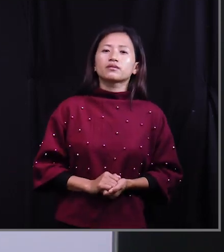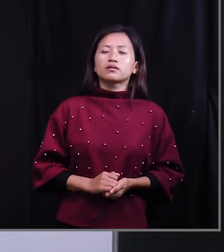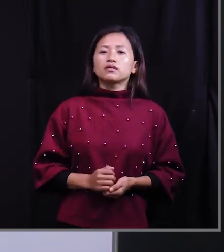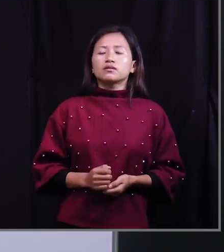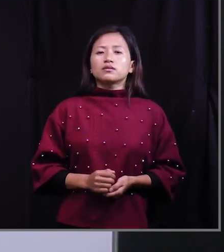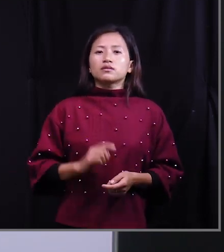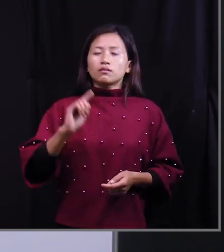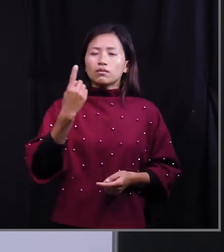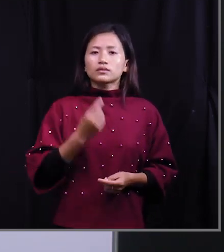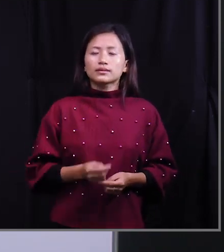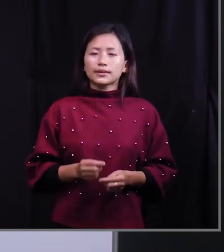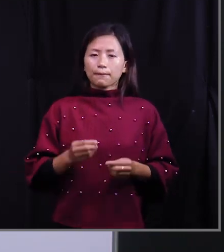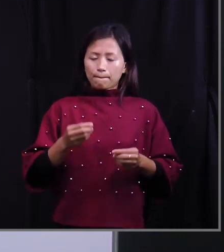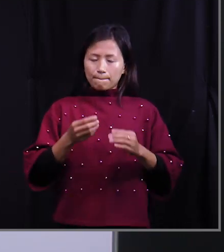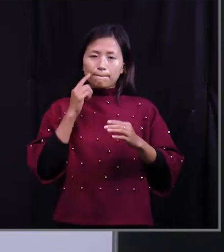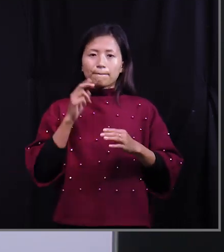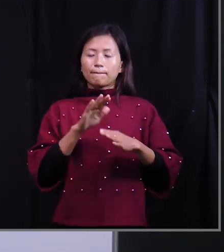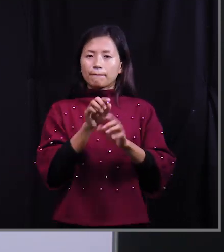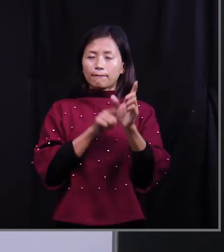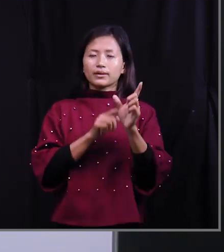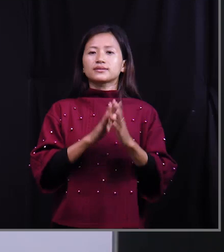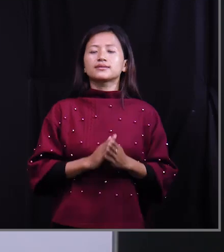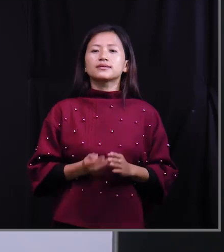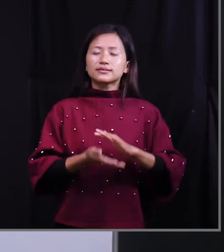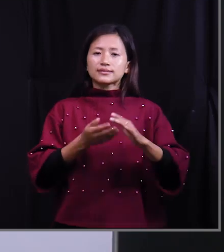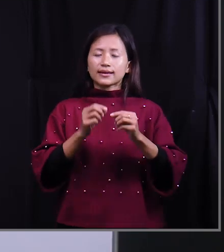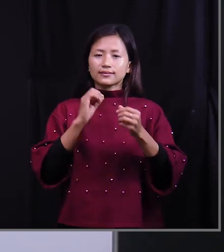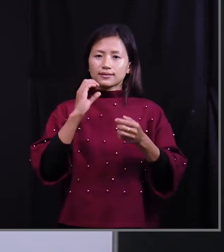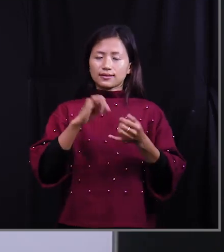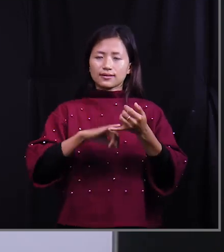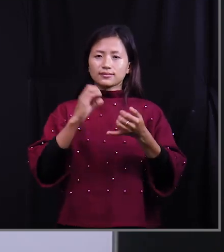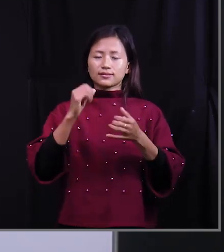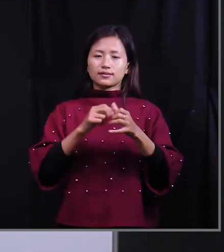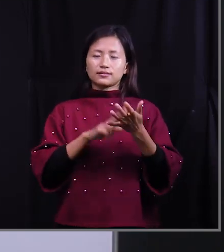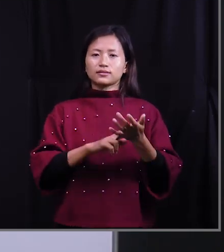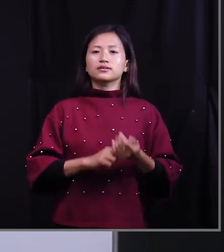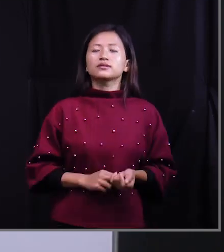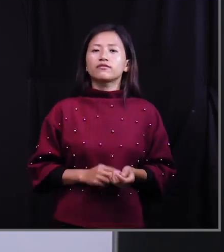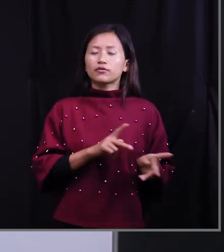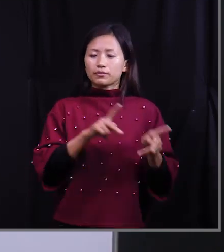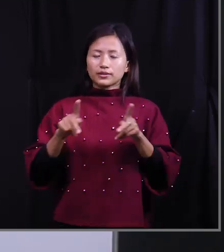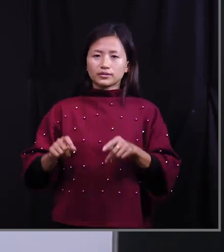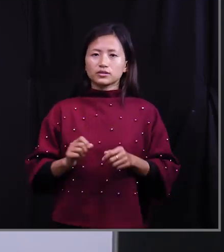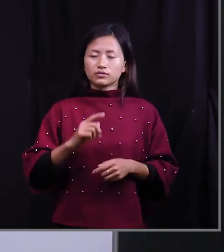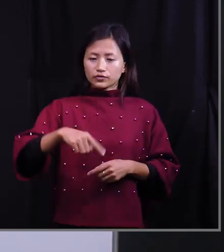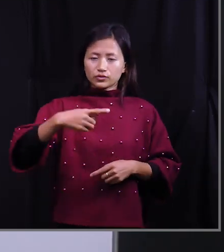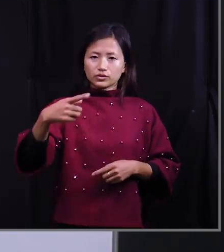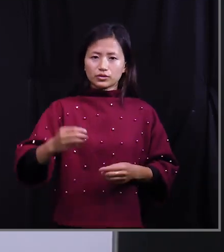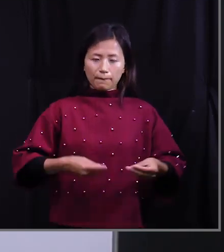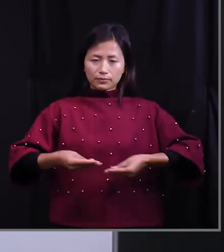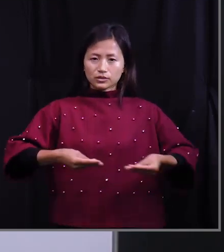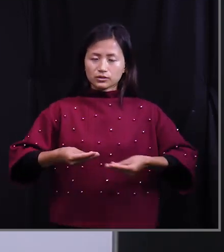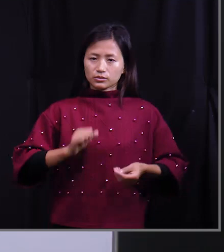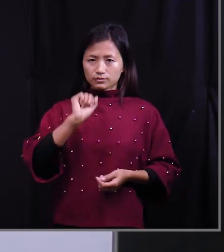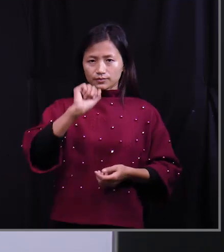business. So only by scanning the environment, an entrepreneur makes policy and planning for his future business